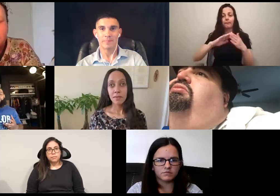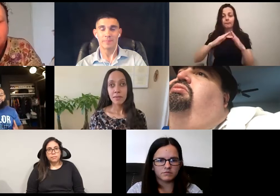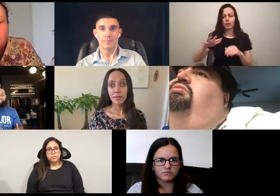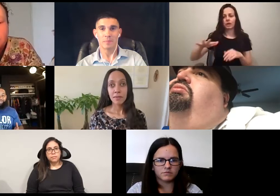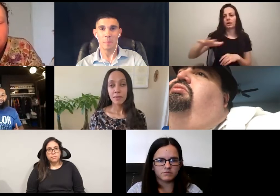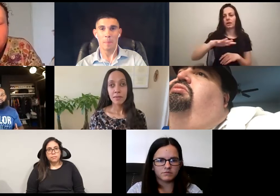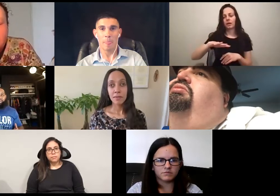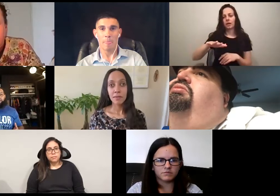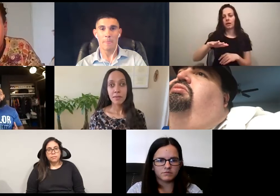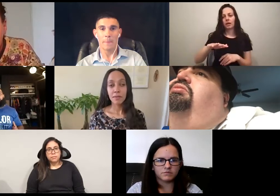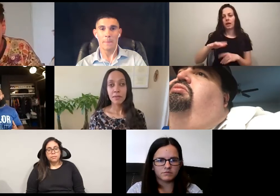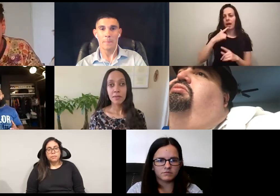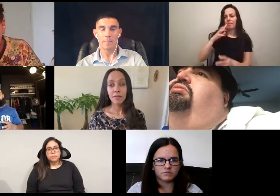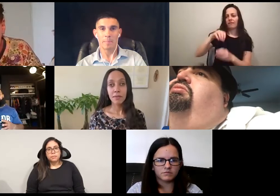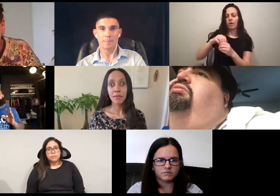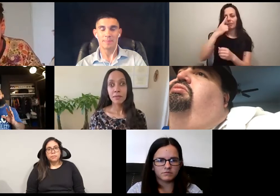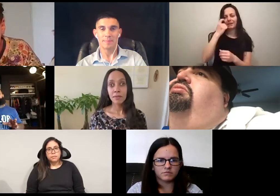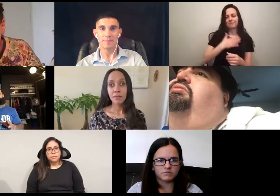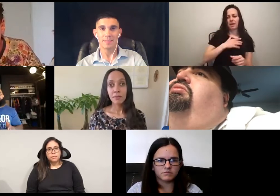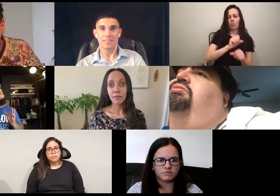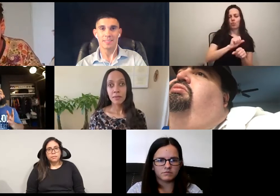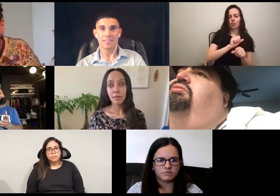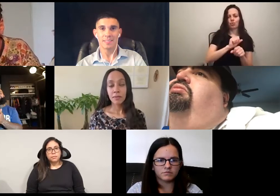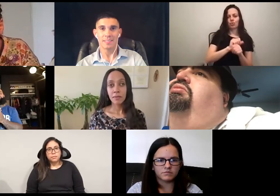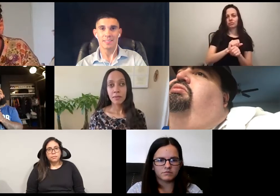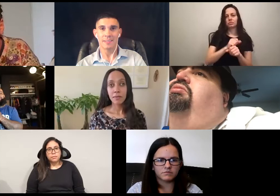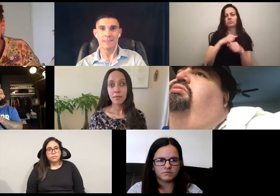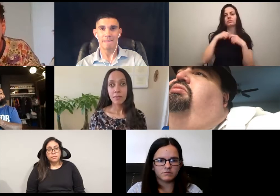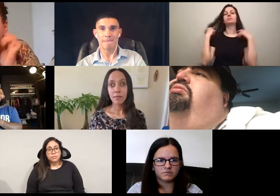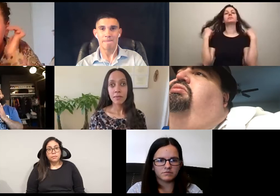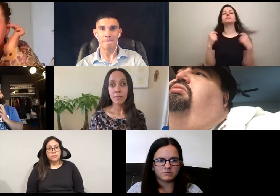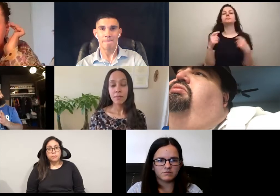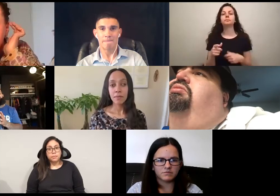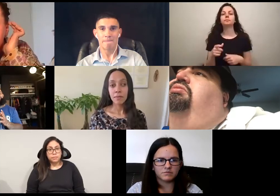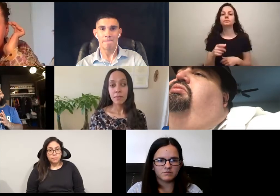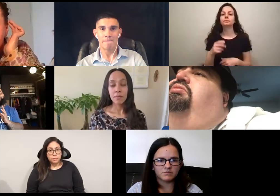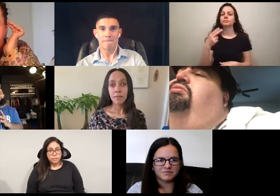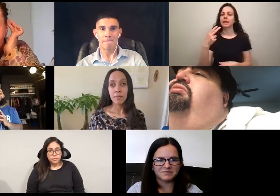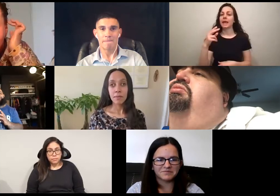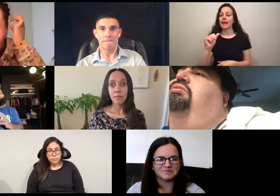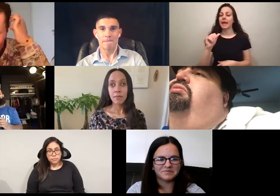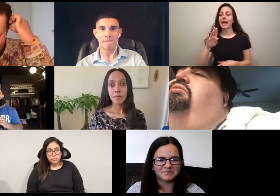of the work that I do. And I think, I don't want to get your name wrong, but I want to say Haven.